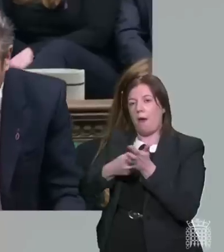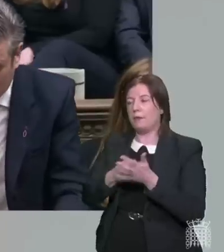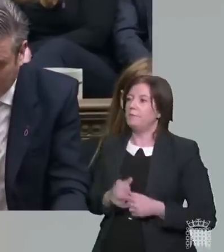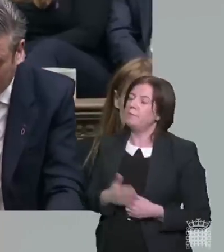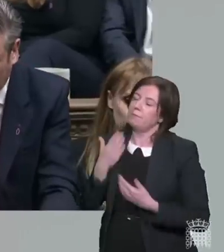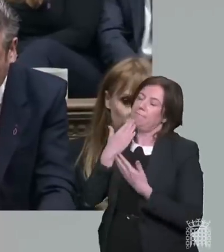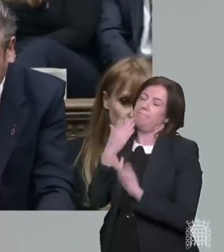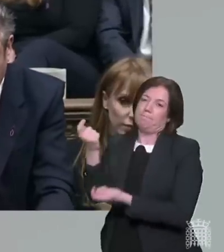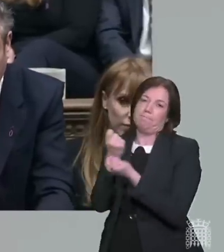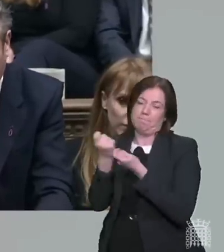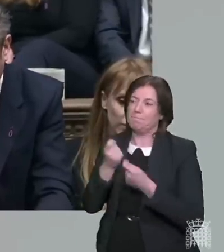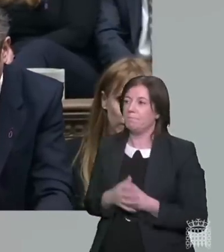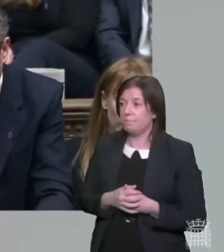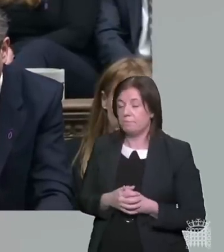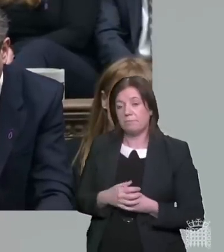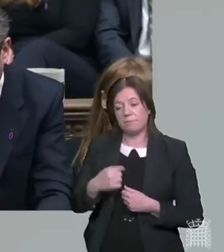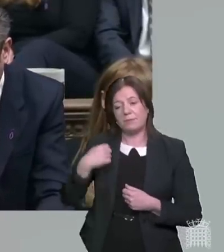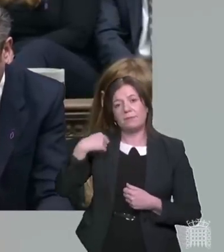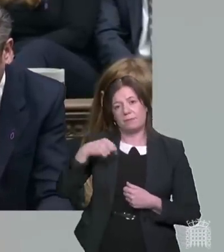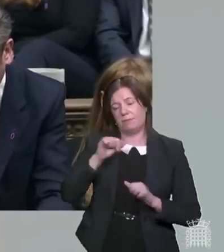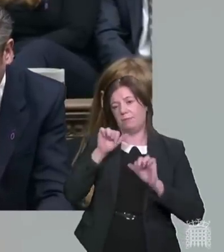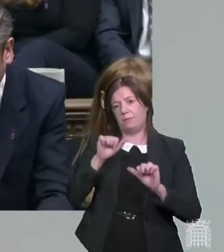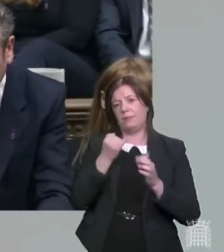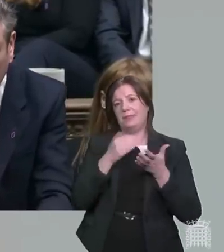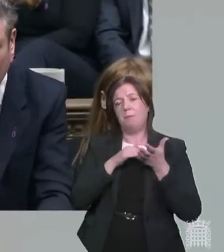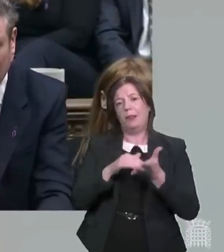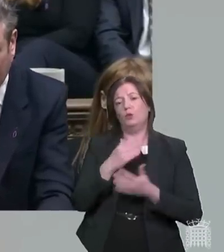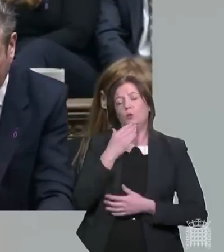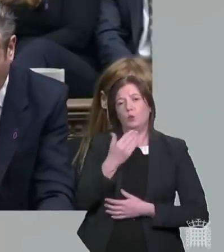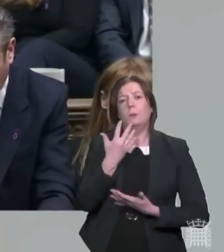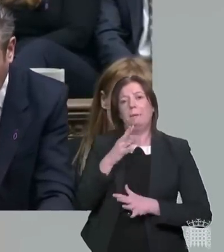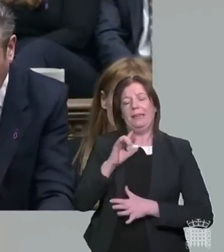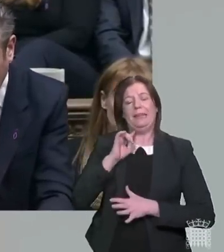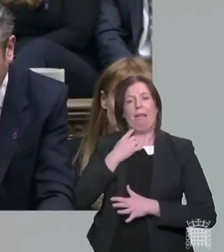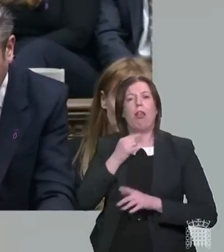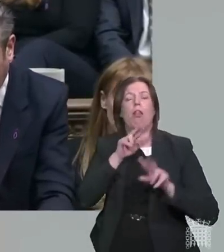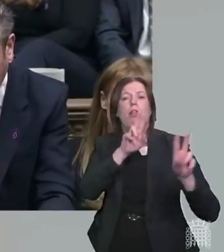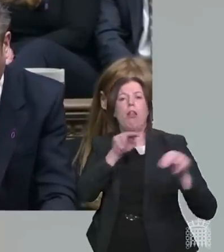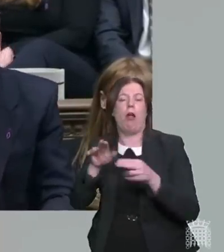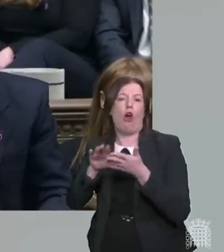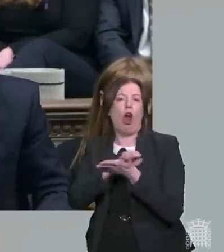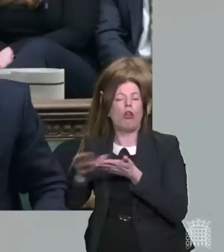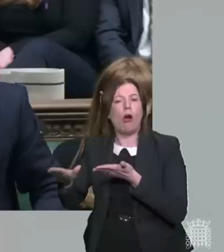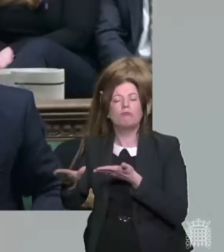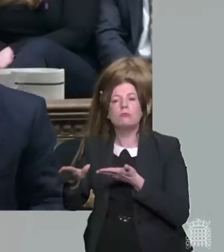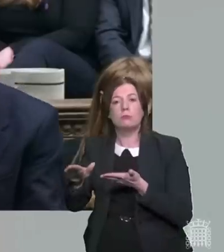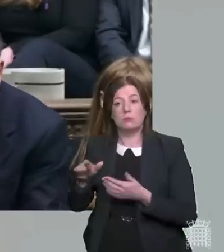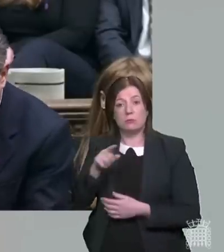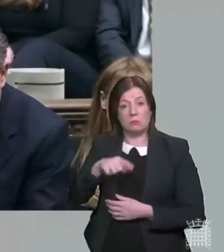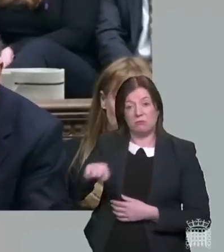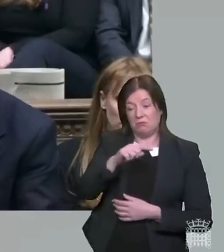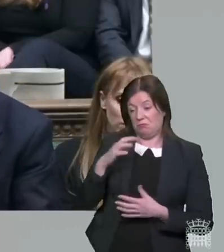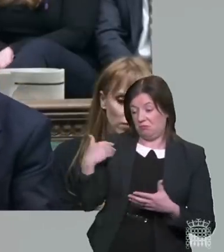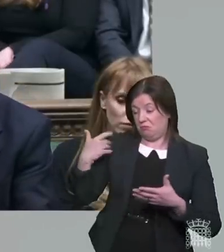Thank you, Mr. Speaker. This week we will remember the 6 million Jews murdered in the Holocaust and all those scarred by